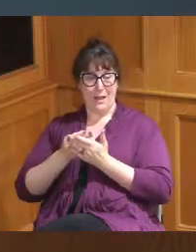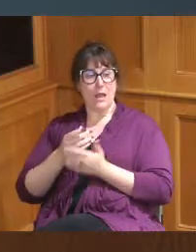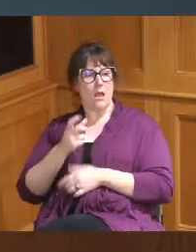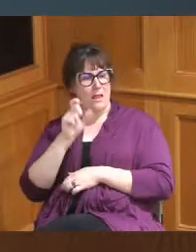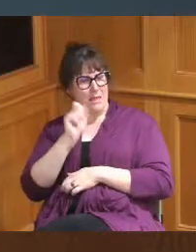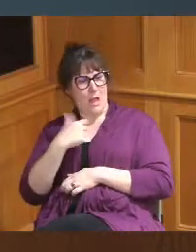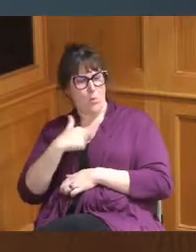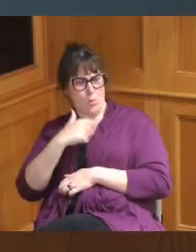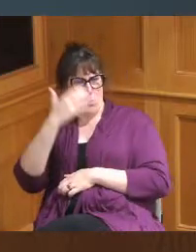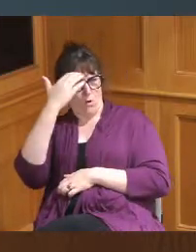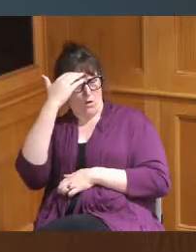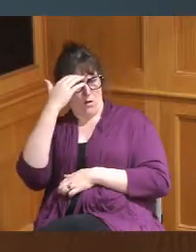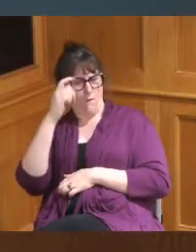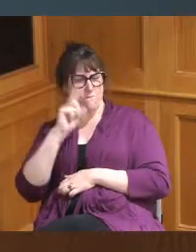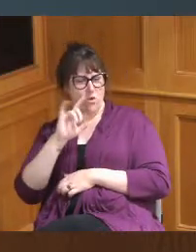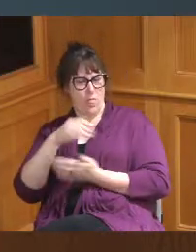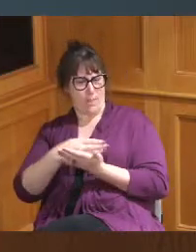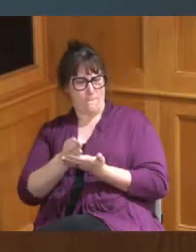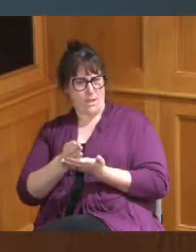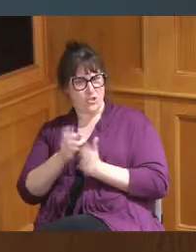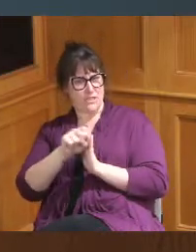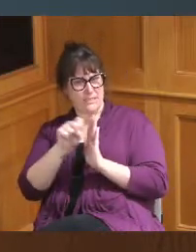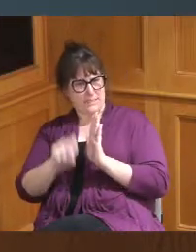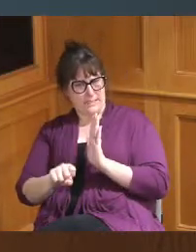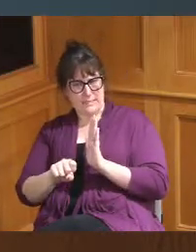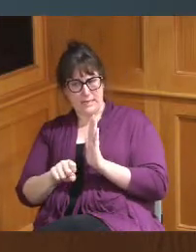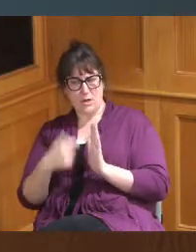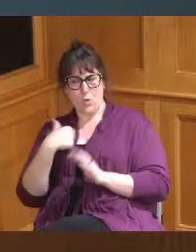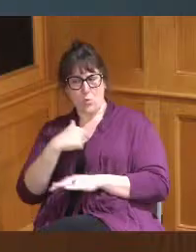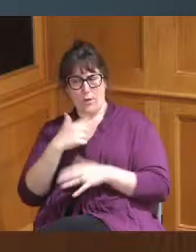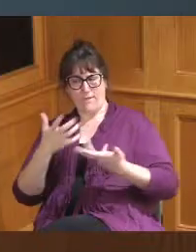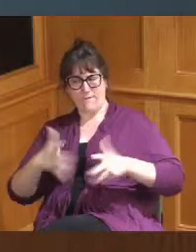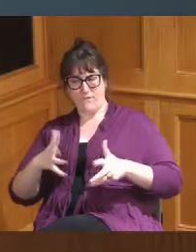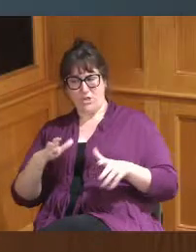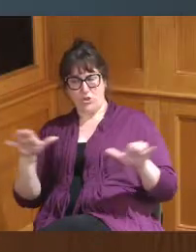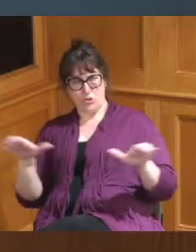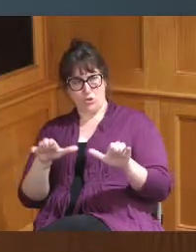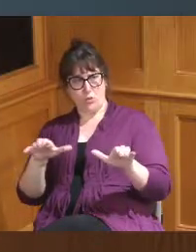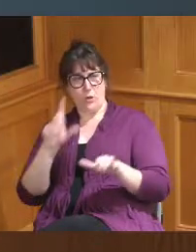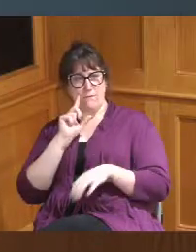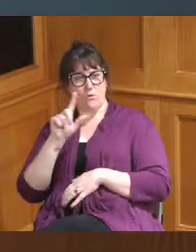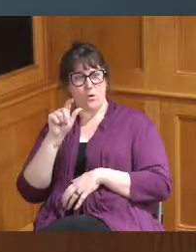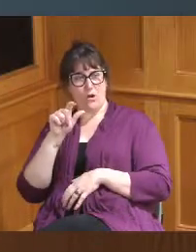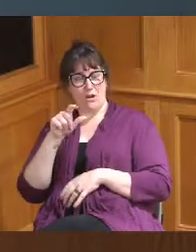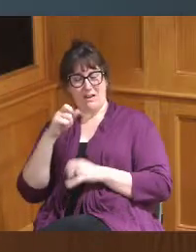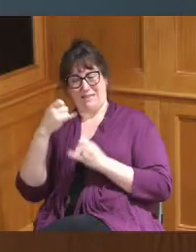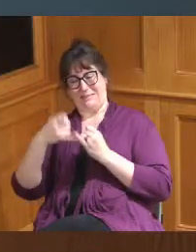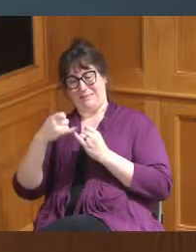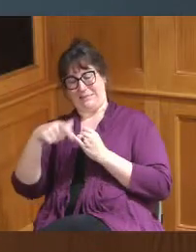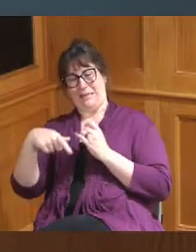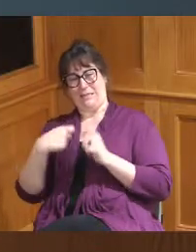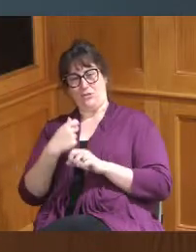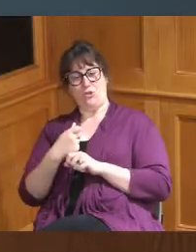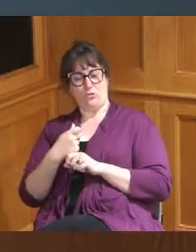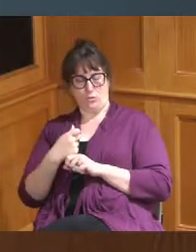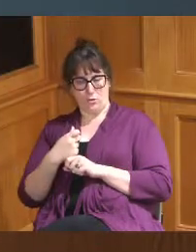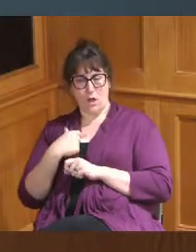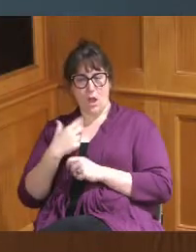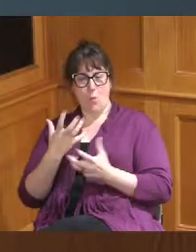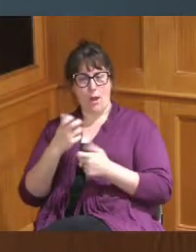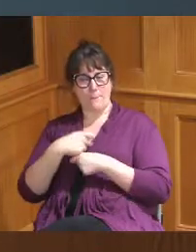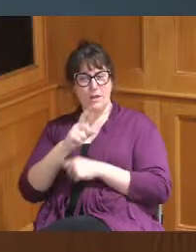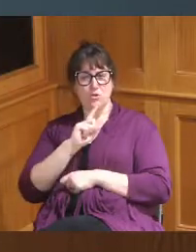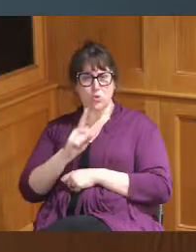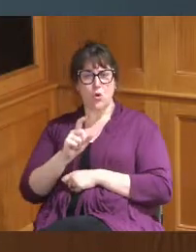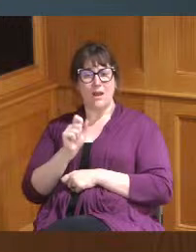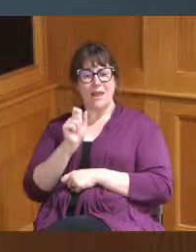as we move into a budget season, which we are already doing for the end of this year. I want to make sure that if